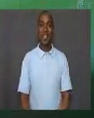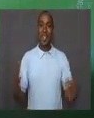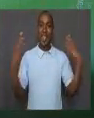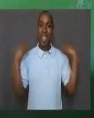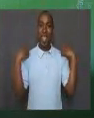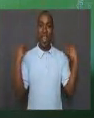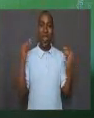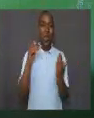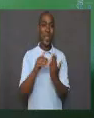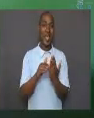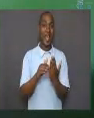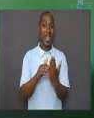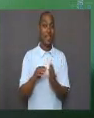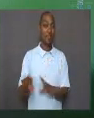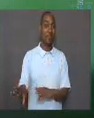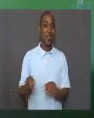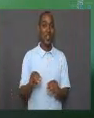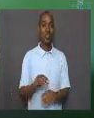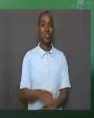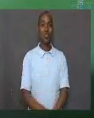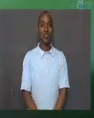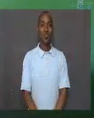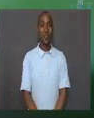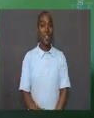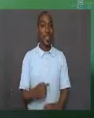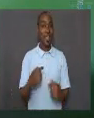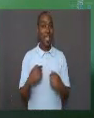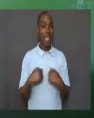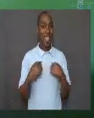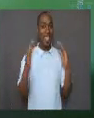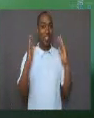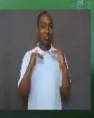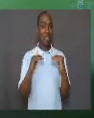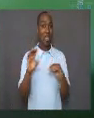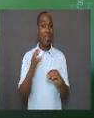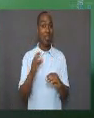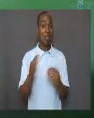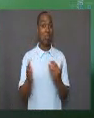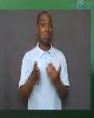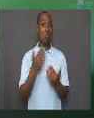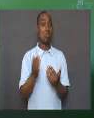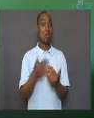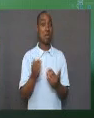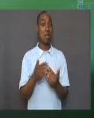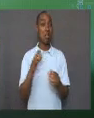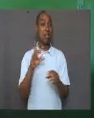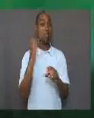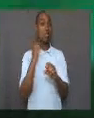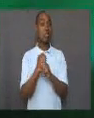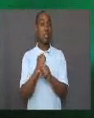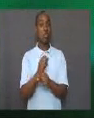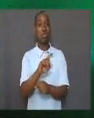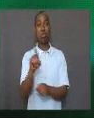Hello again, class. I am sure that was a simple activity for you.